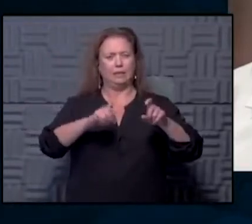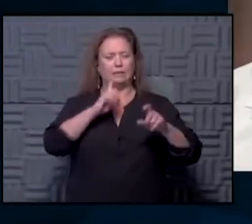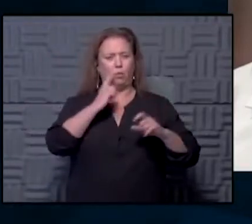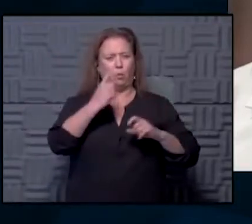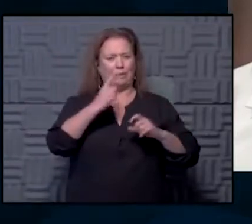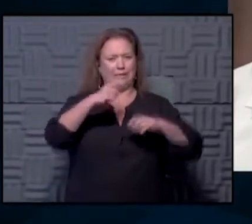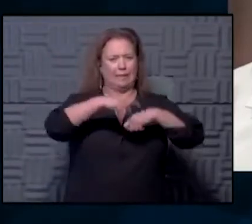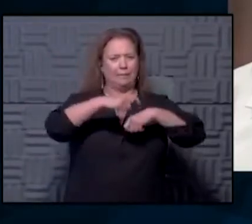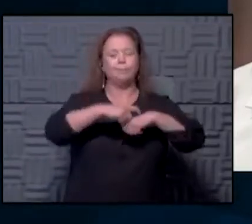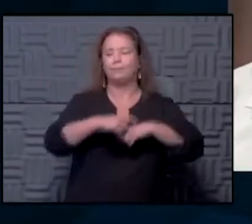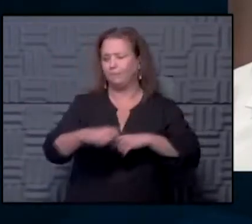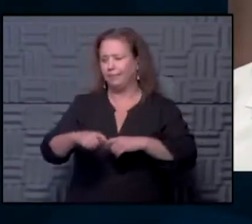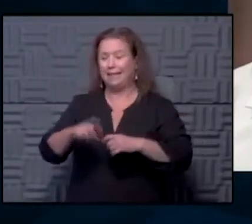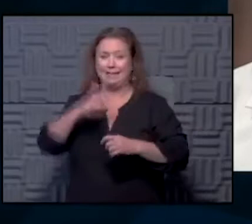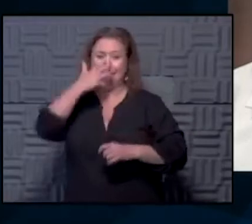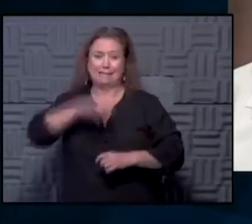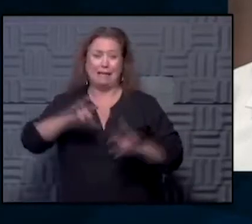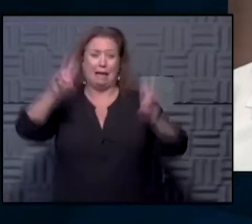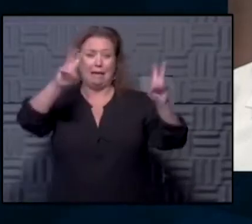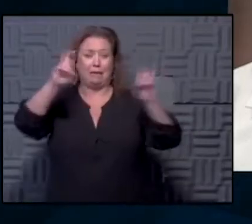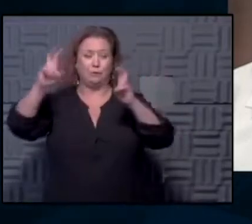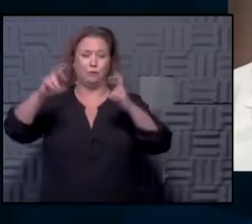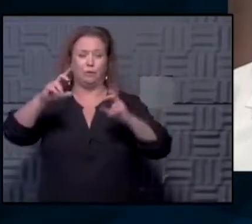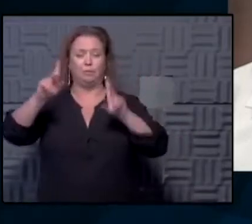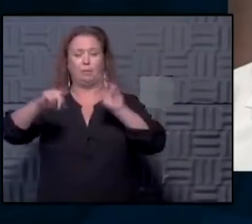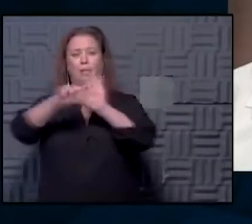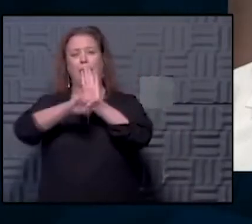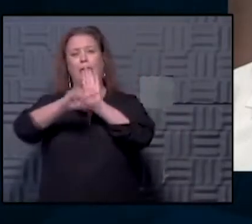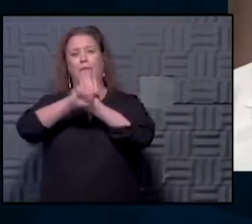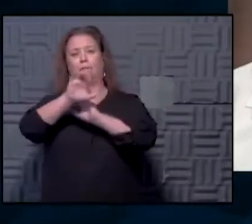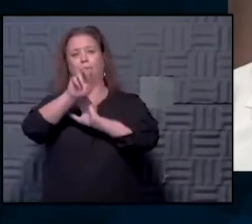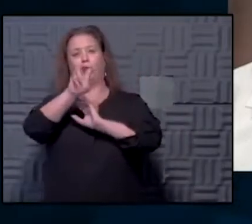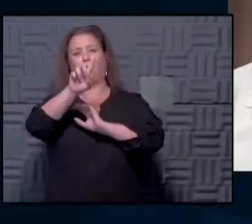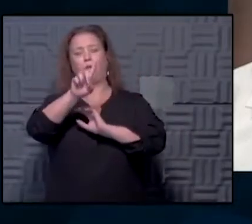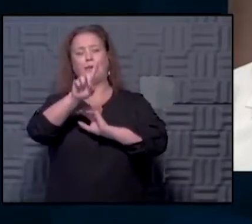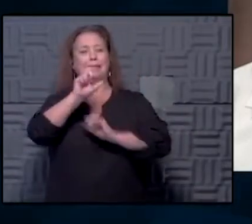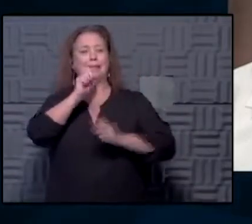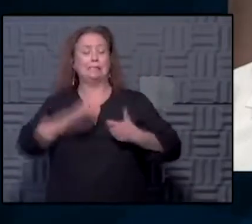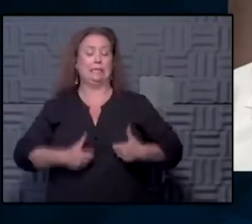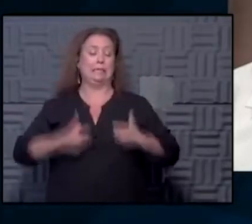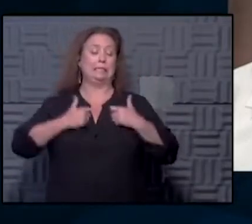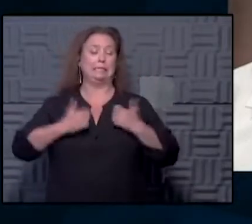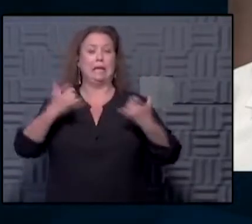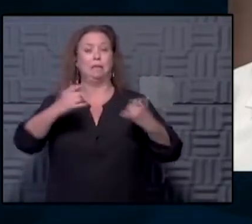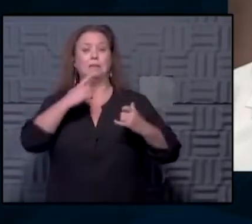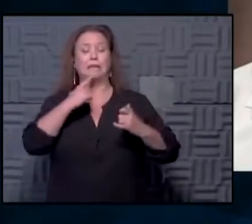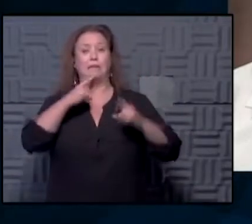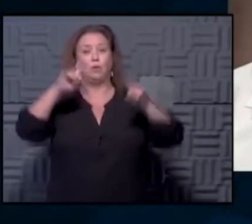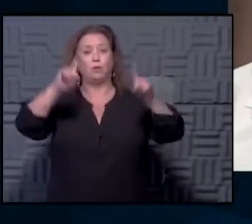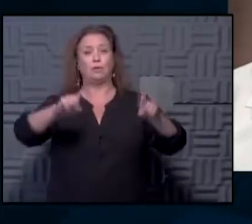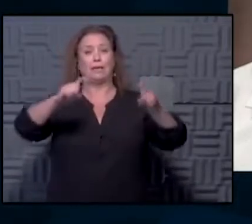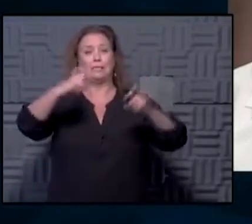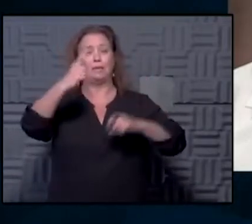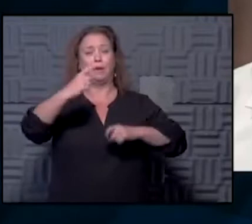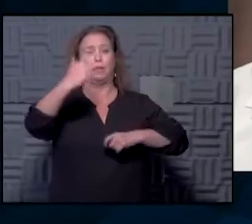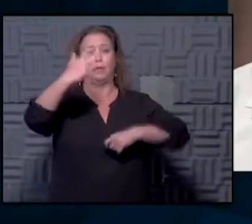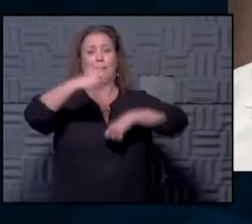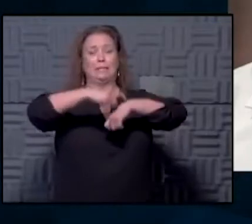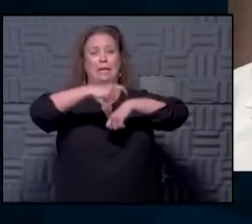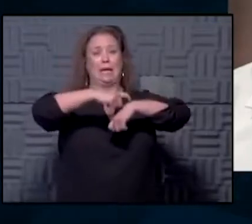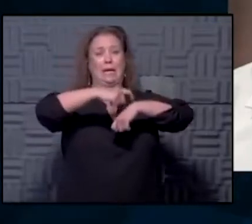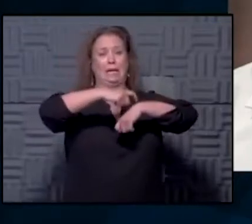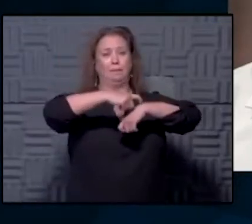is, and this is a hot issue because the naysayers that believe that COVID-19 doesn't exist, they'll say if you test somebody 3 times and then the 4th time